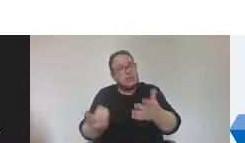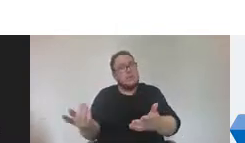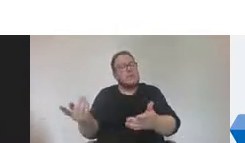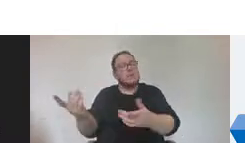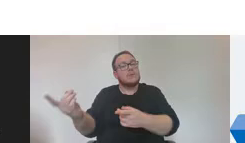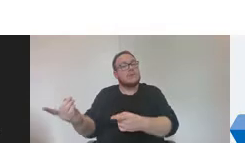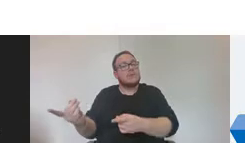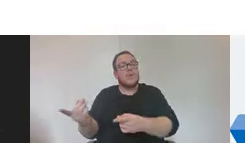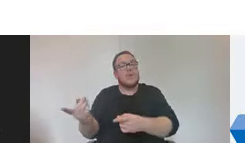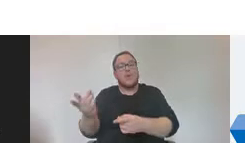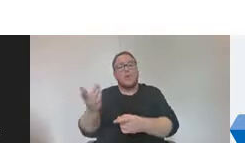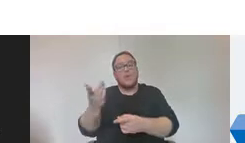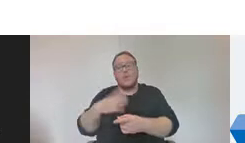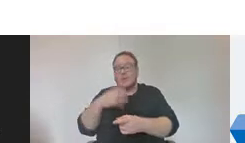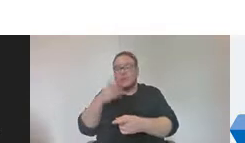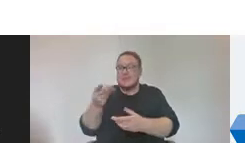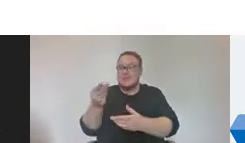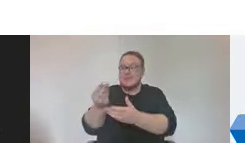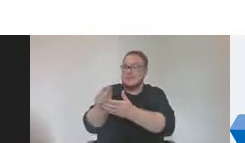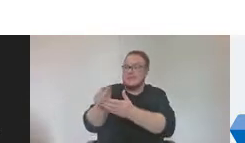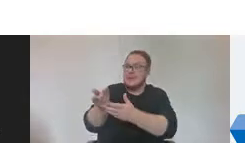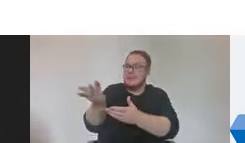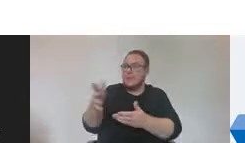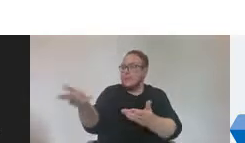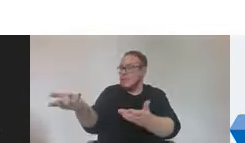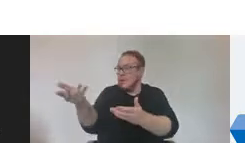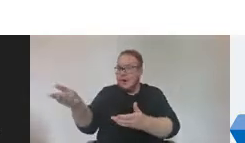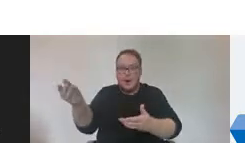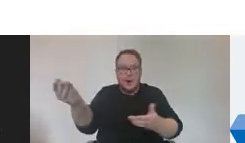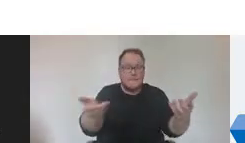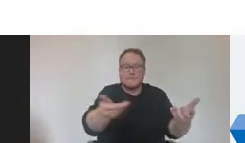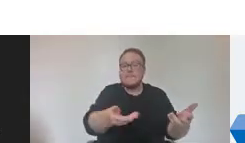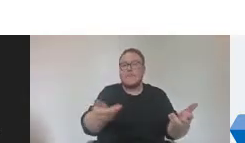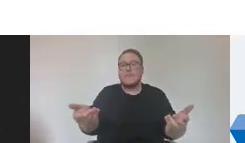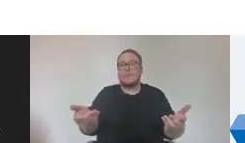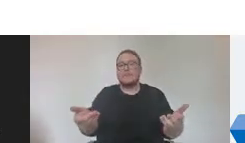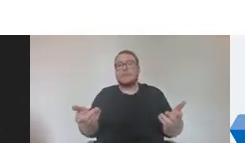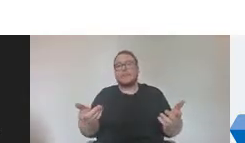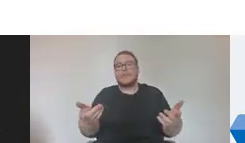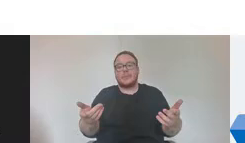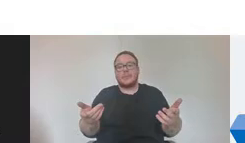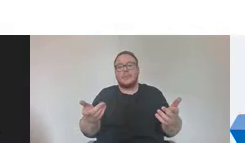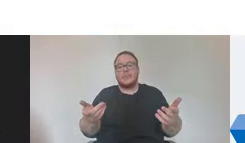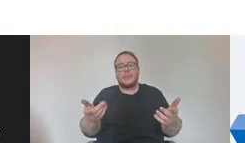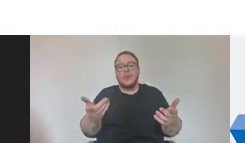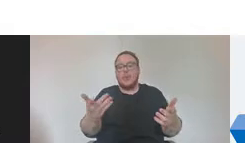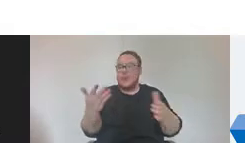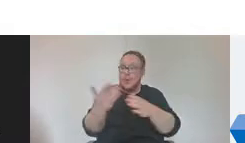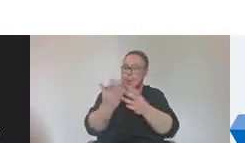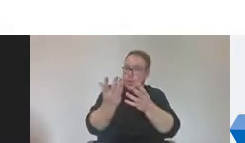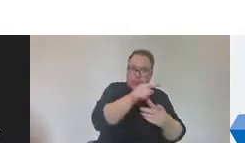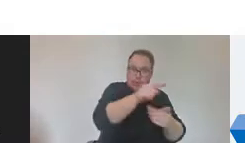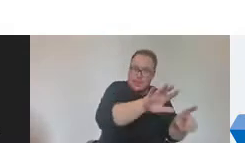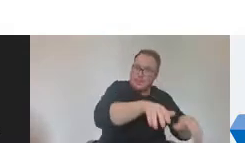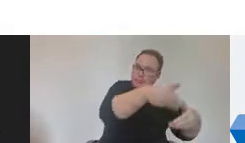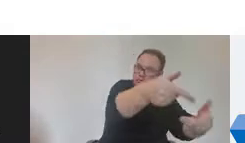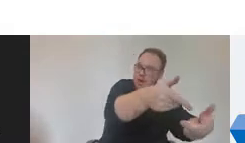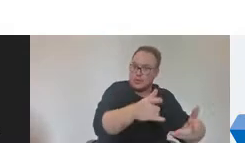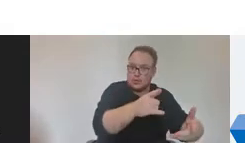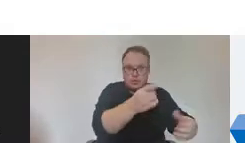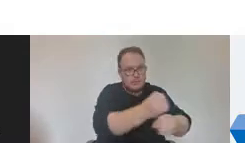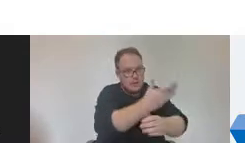it, and so that we can work with our providers to deliver the care. And governance, well, that's